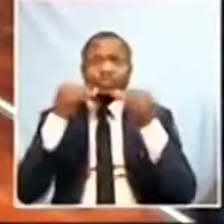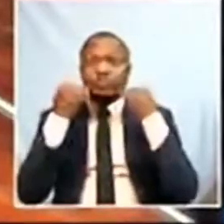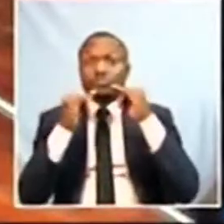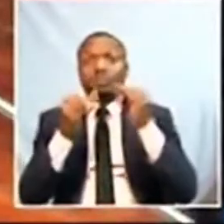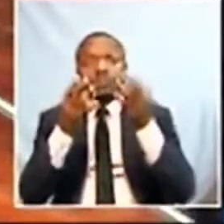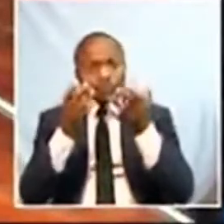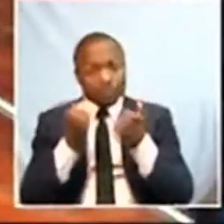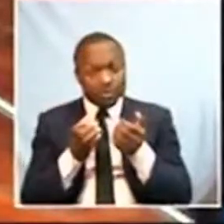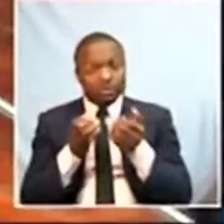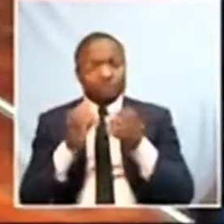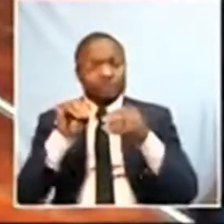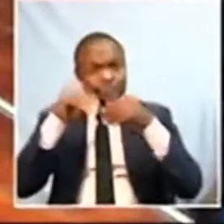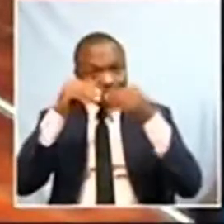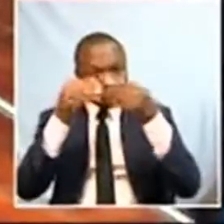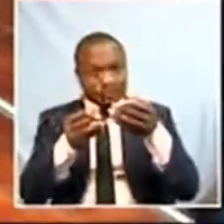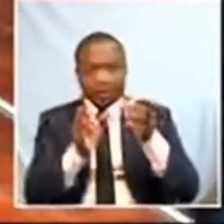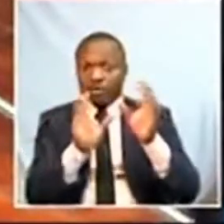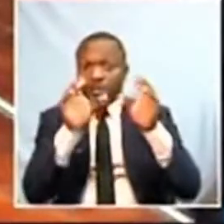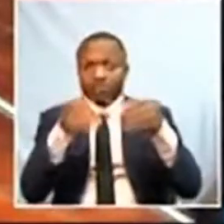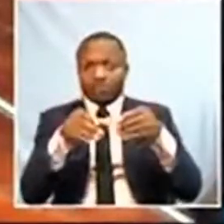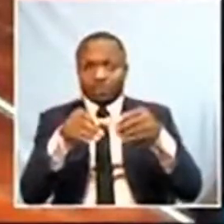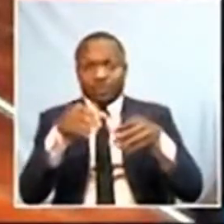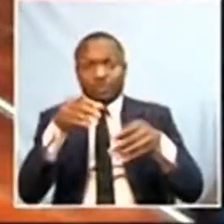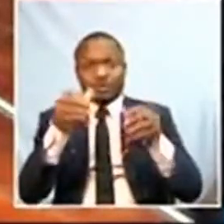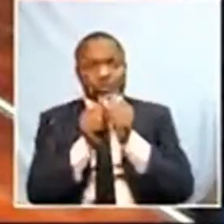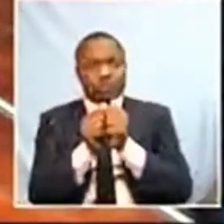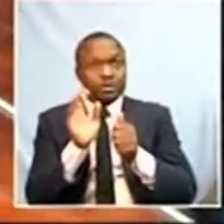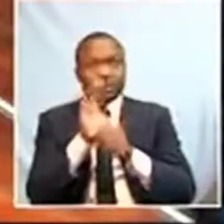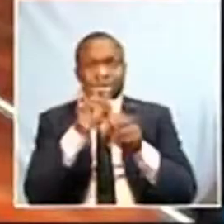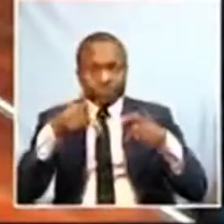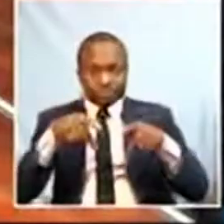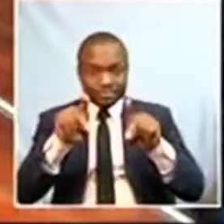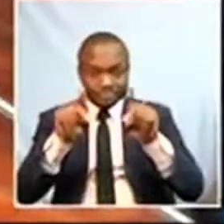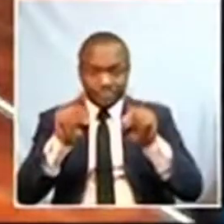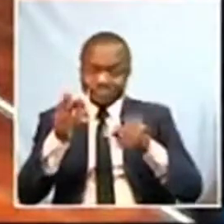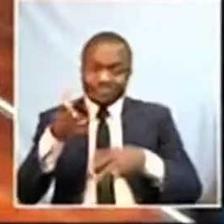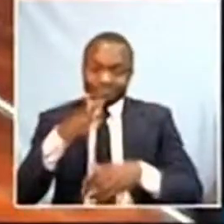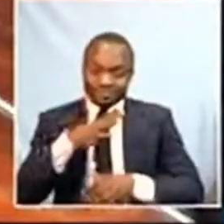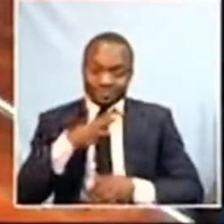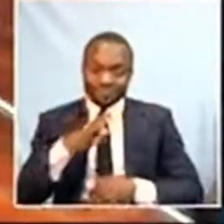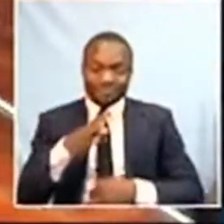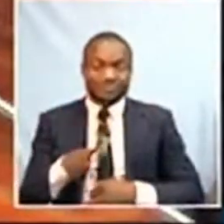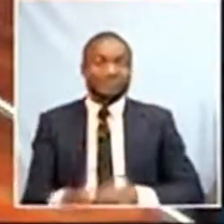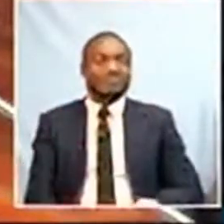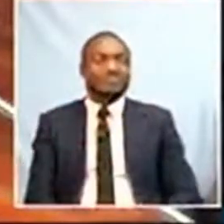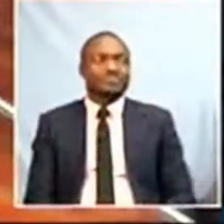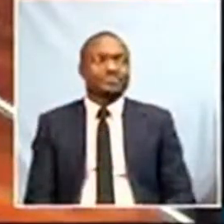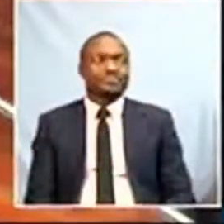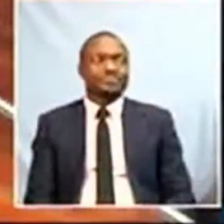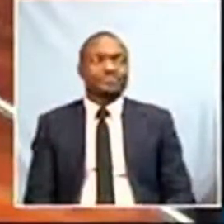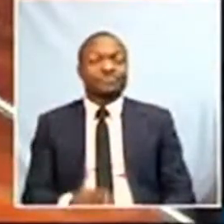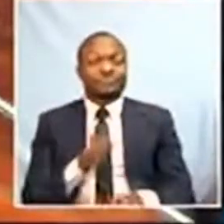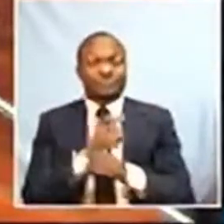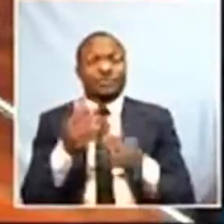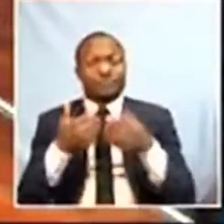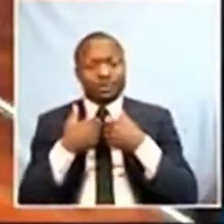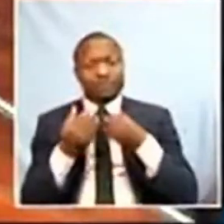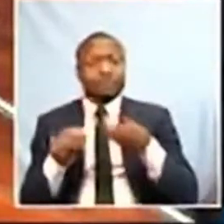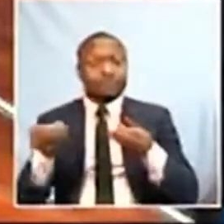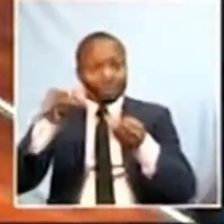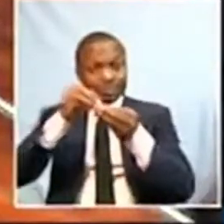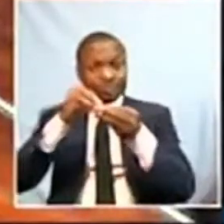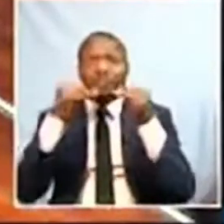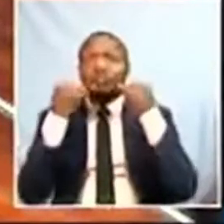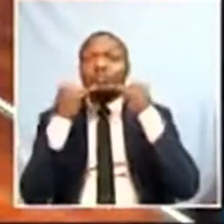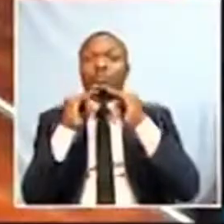like to present to the committee, if with your permission, Chair. That's fine. It actually just has additional